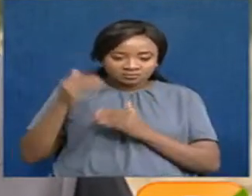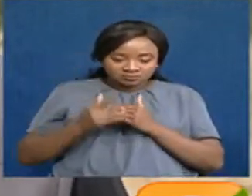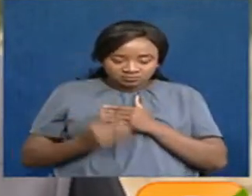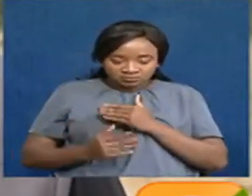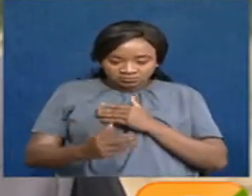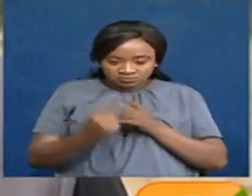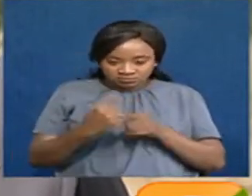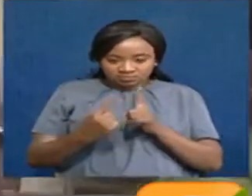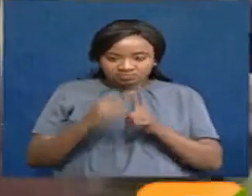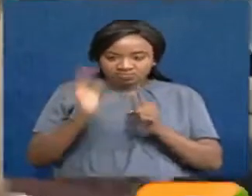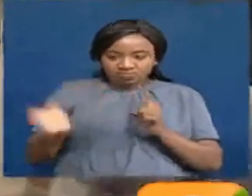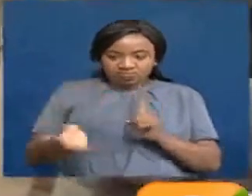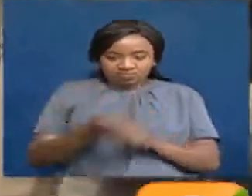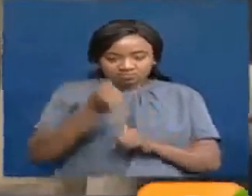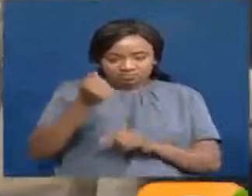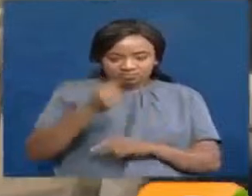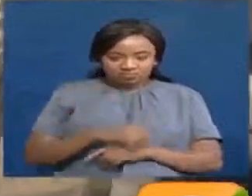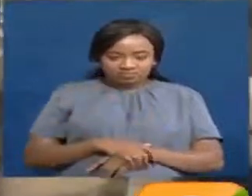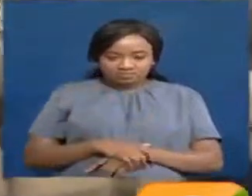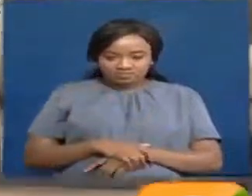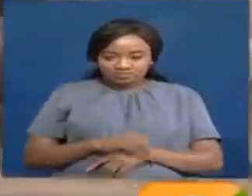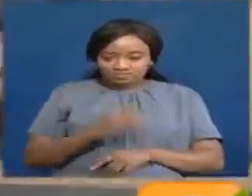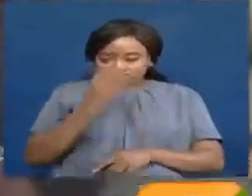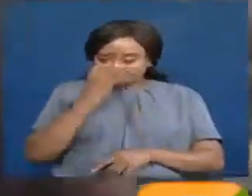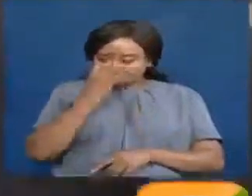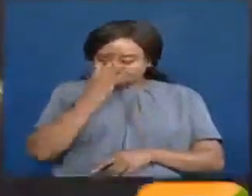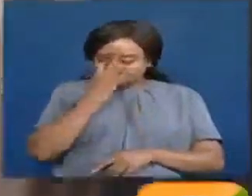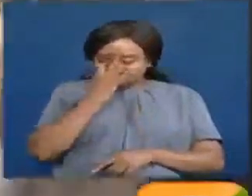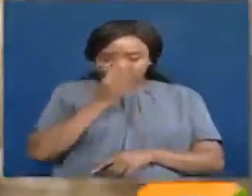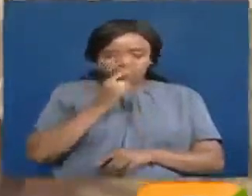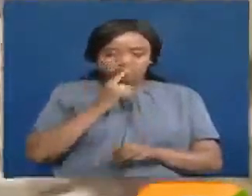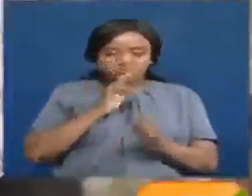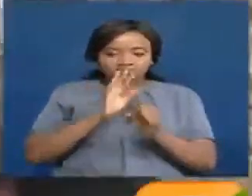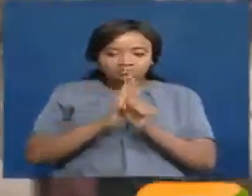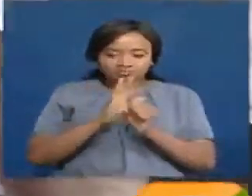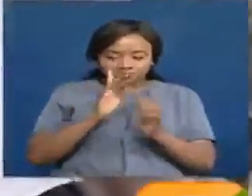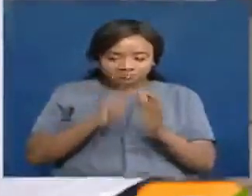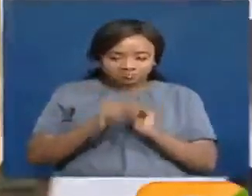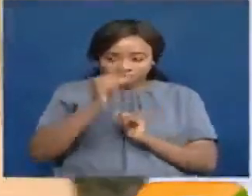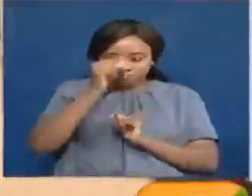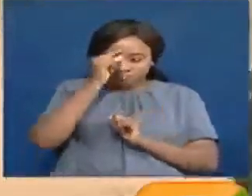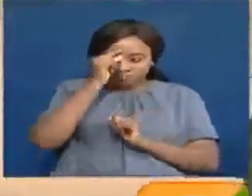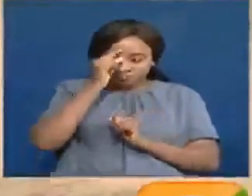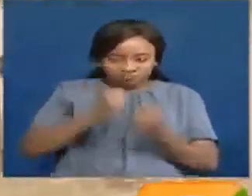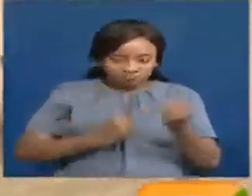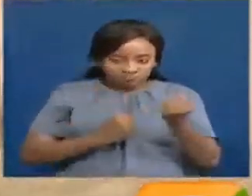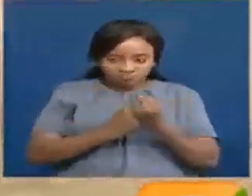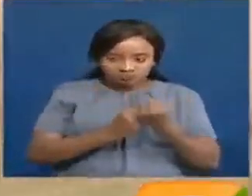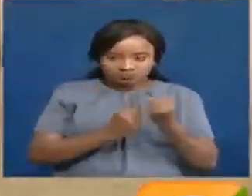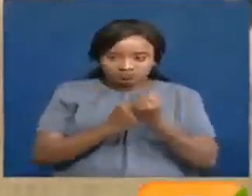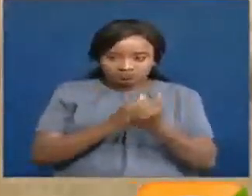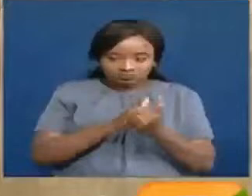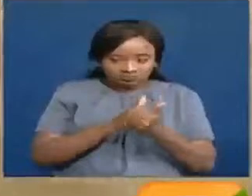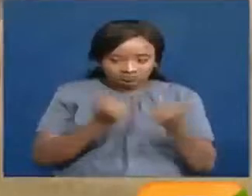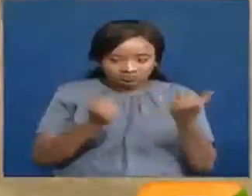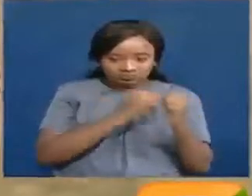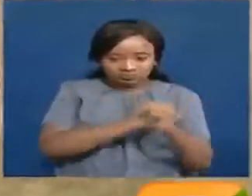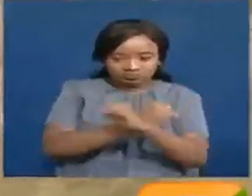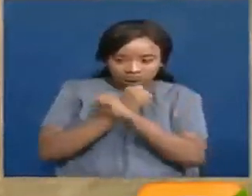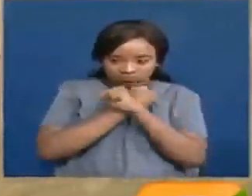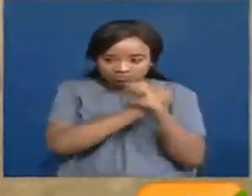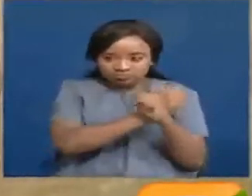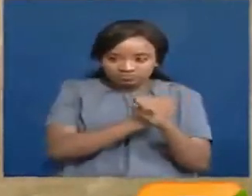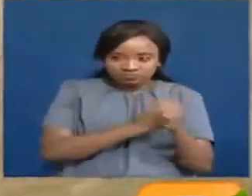able to have a rhino calf. President William Ruto has affirmed the government's commitment to the genetic preservation of the two remaining northern